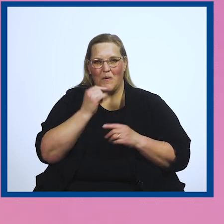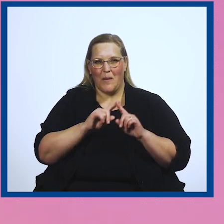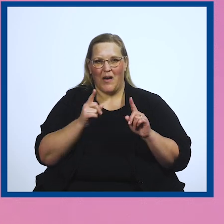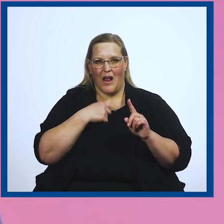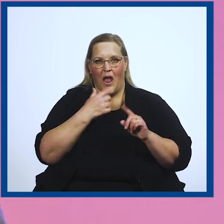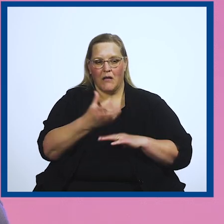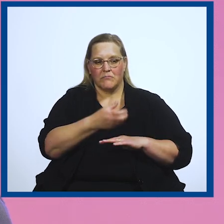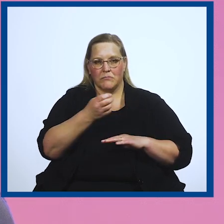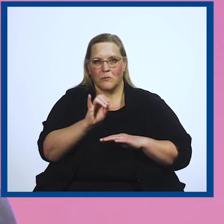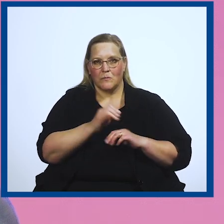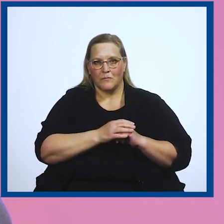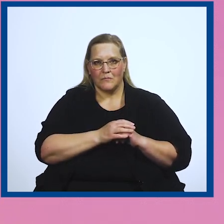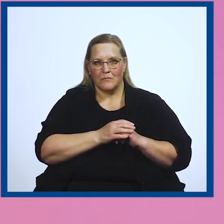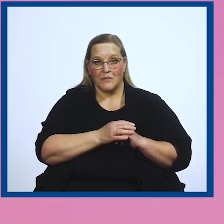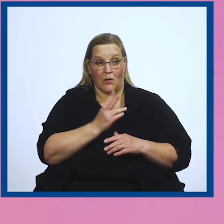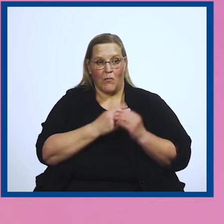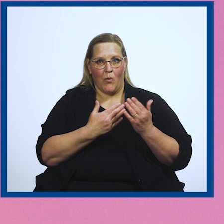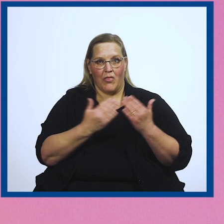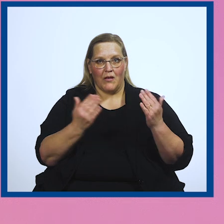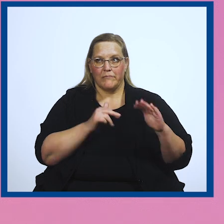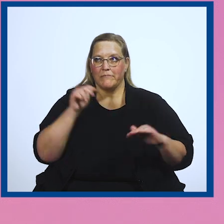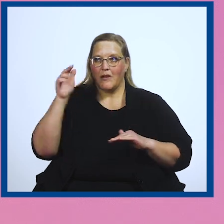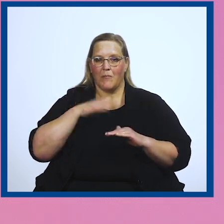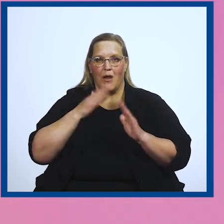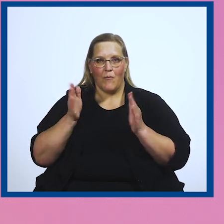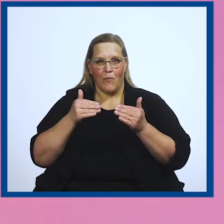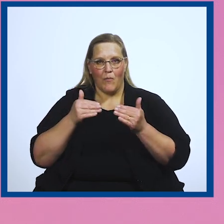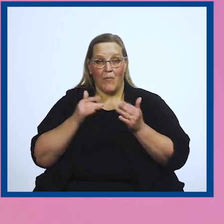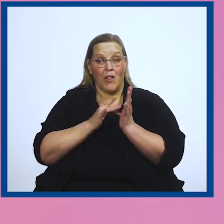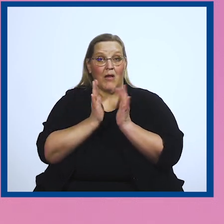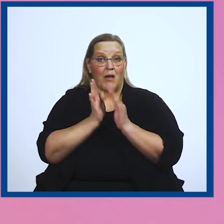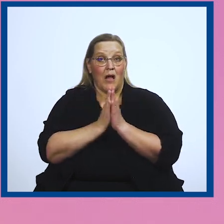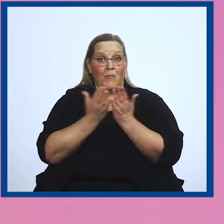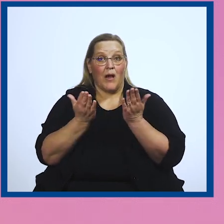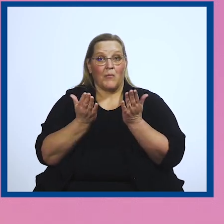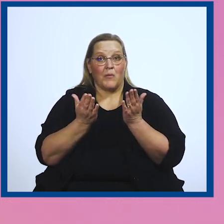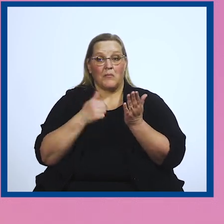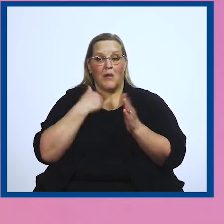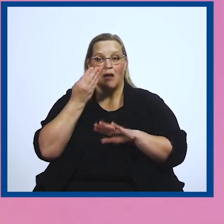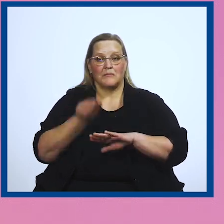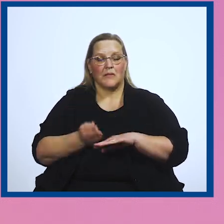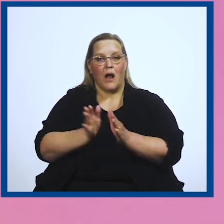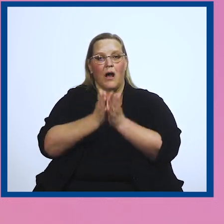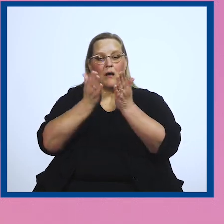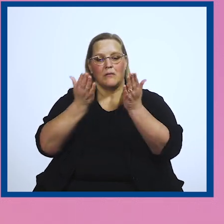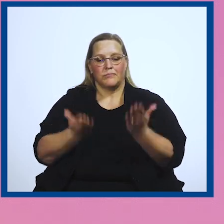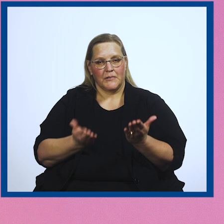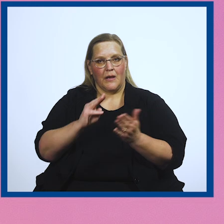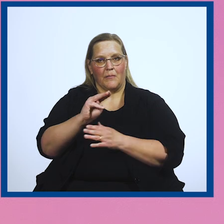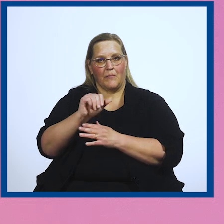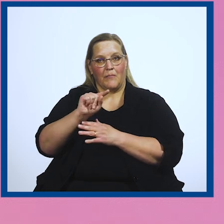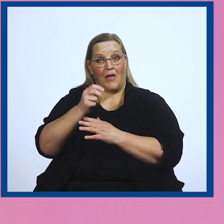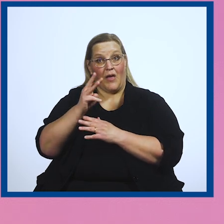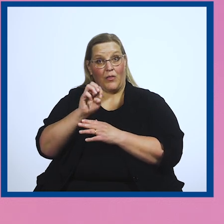I grabbed that Bible. I took both of them up to my room, and the Bible just naturally fell open to the book of Matthew.